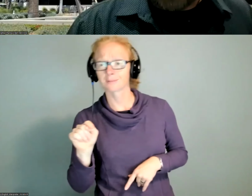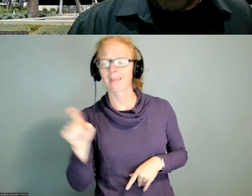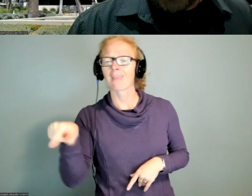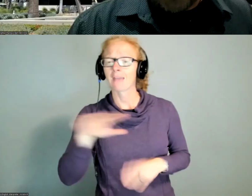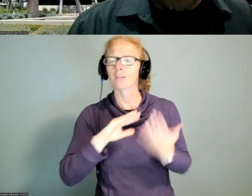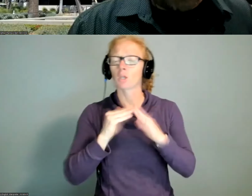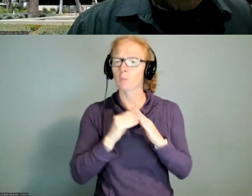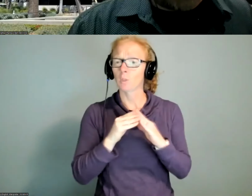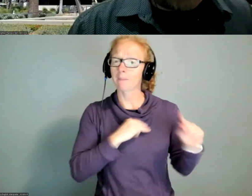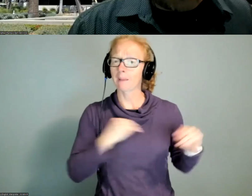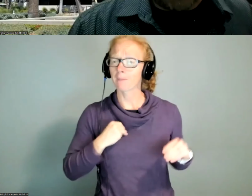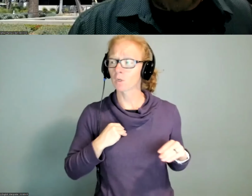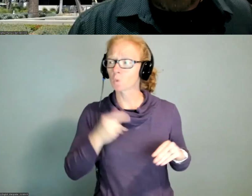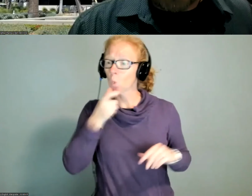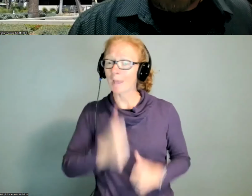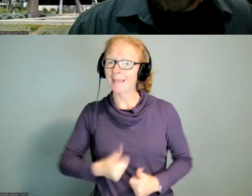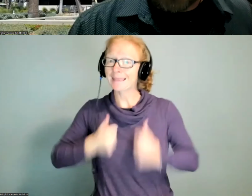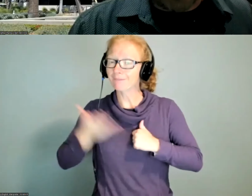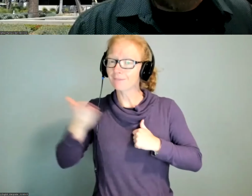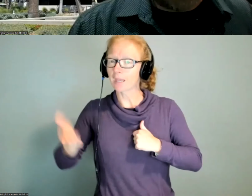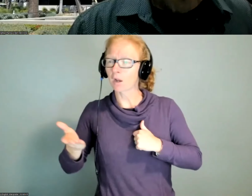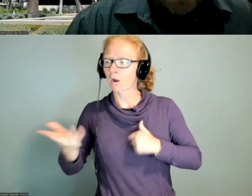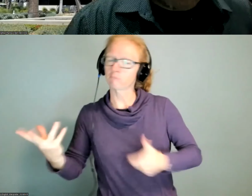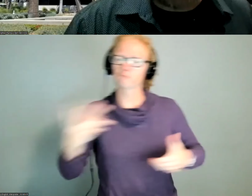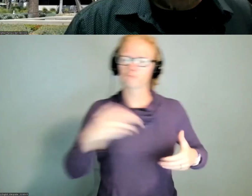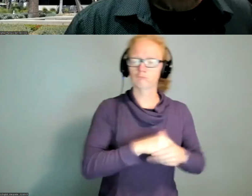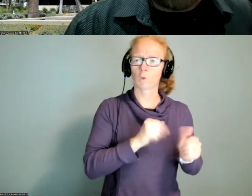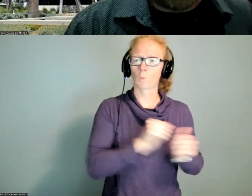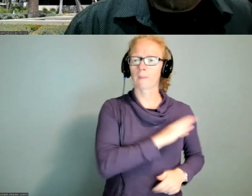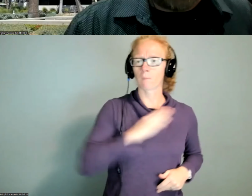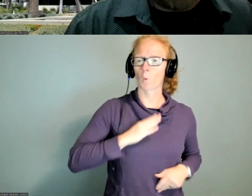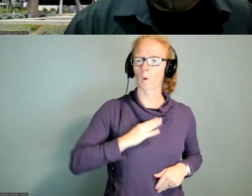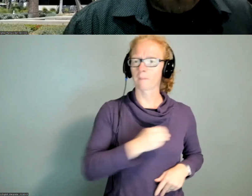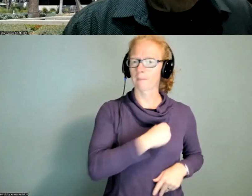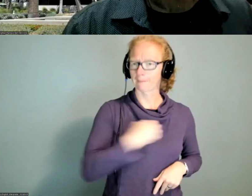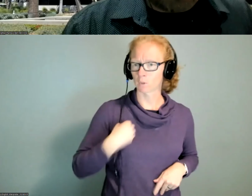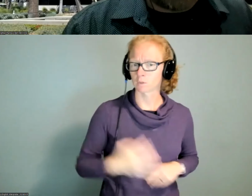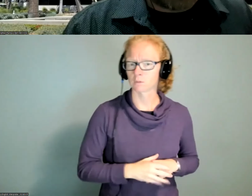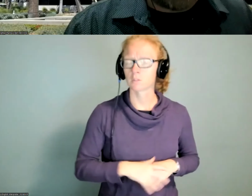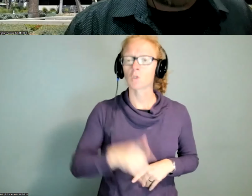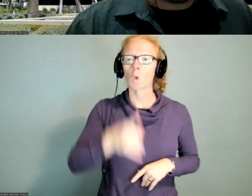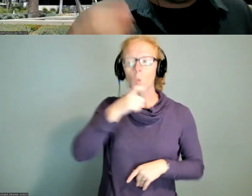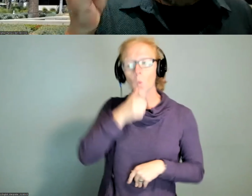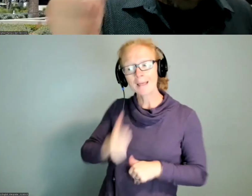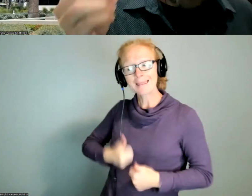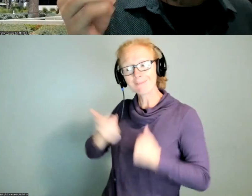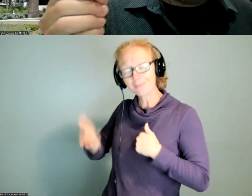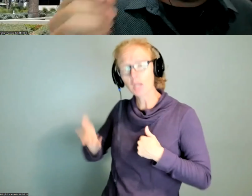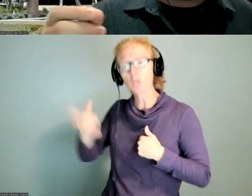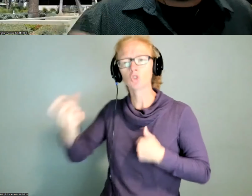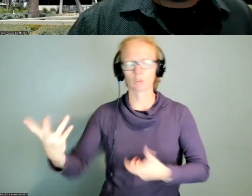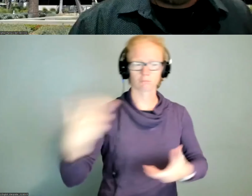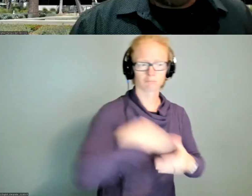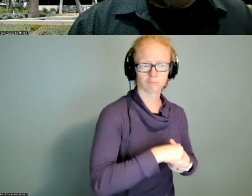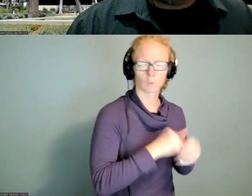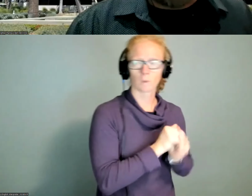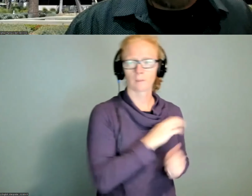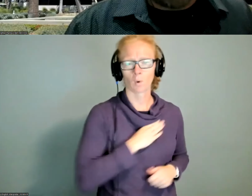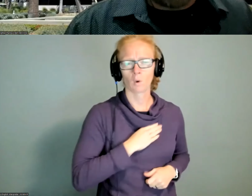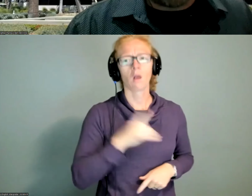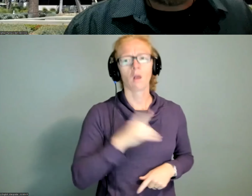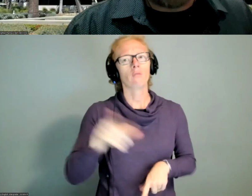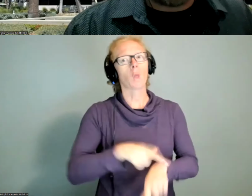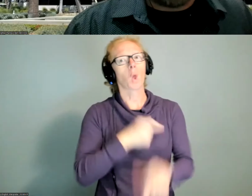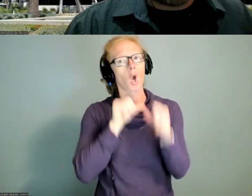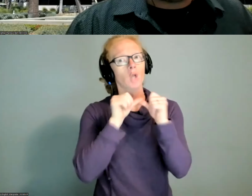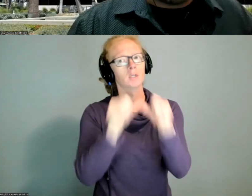that is another way where we can build in safeguards where you actually have the residents of the community, the longtime residents, as part